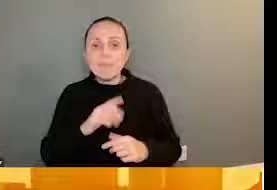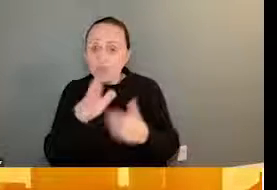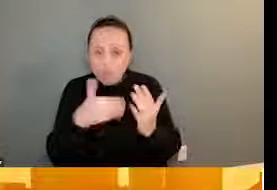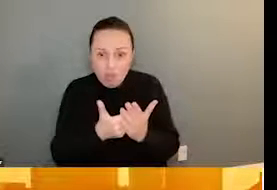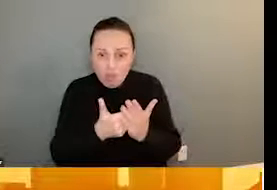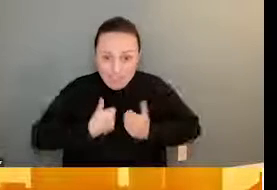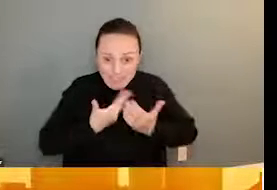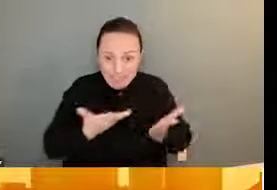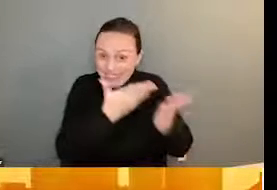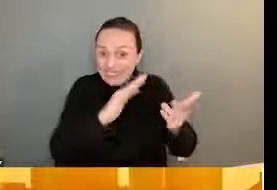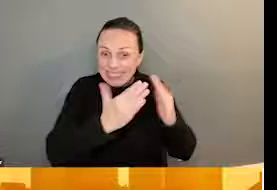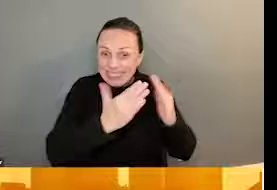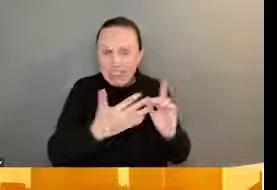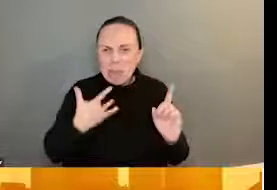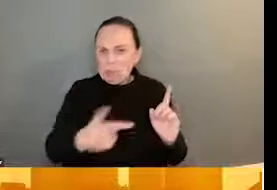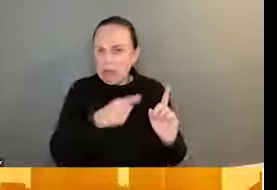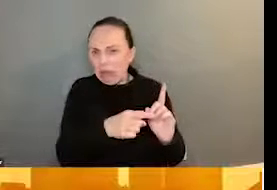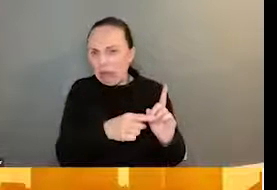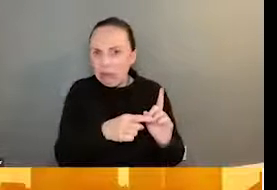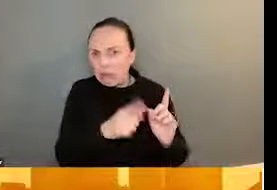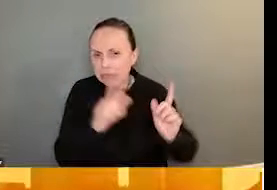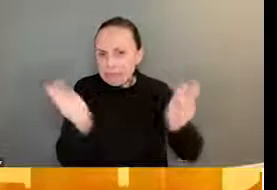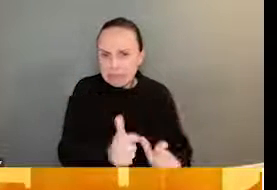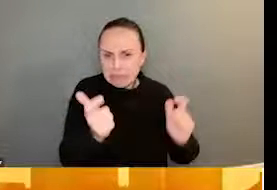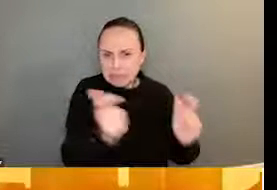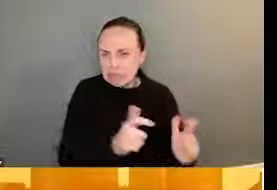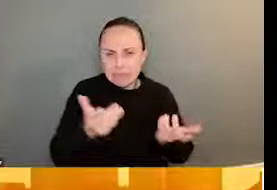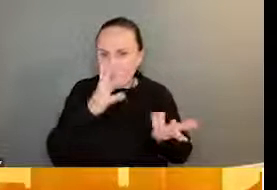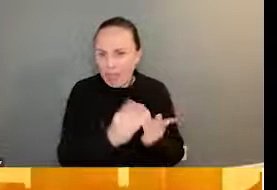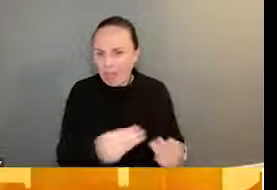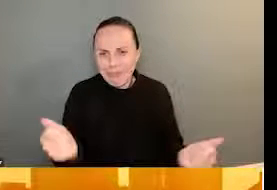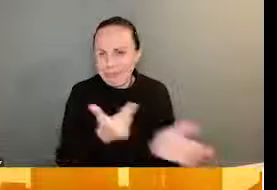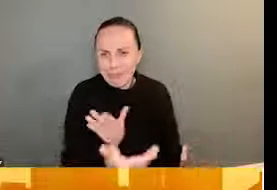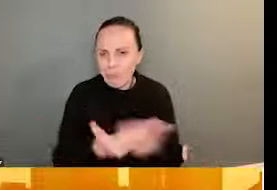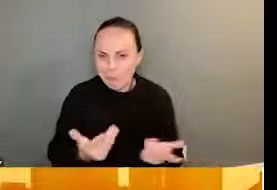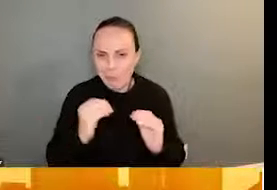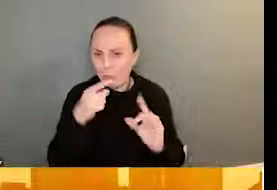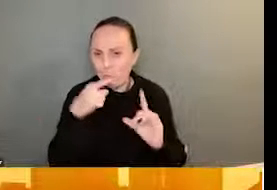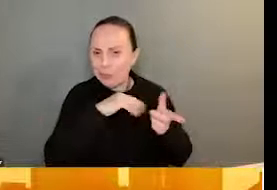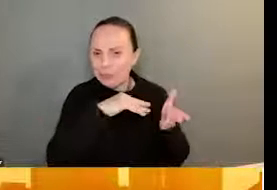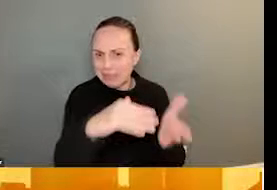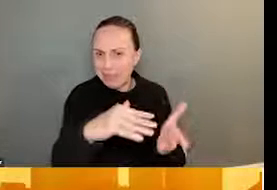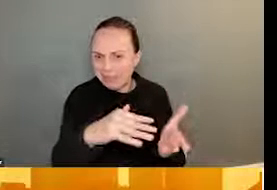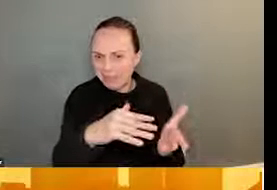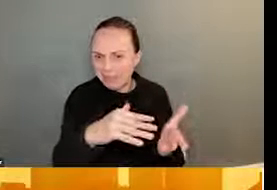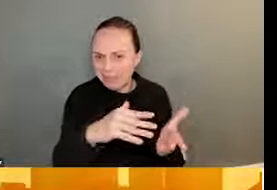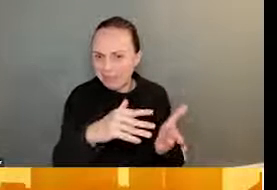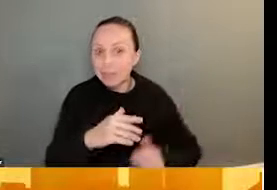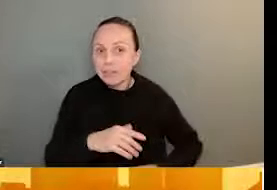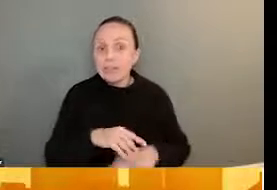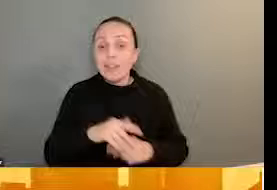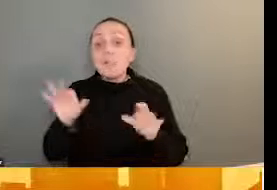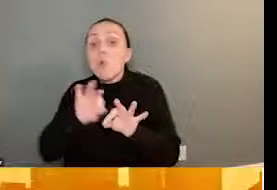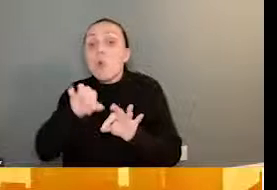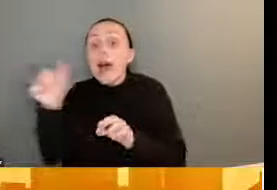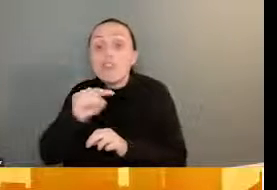areas tend to be relatively depauperate, and they're already on their way out anyway. Let's try and conserve the spaces that we know haven't